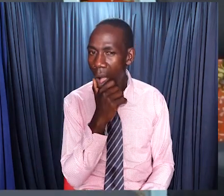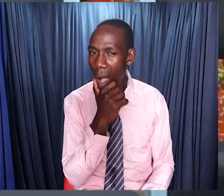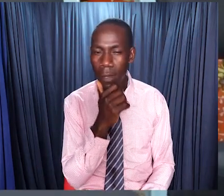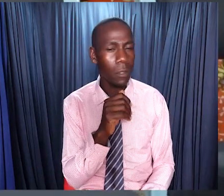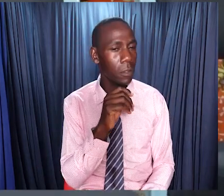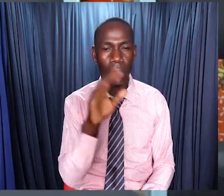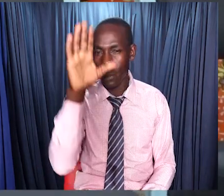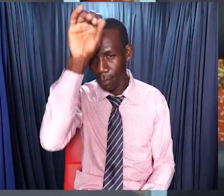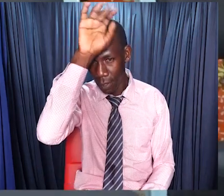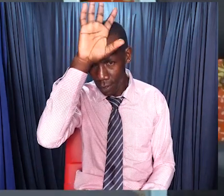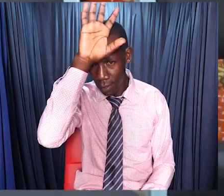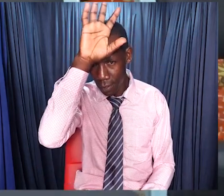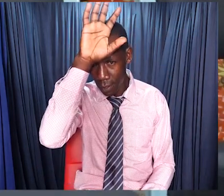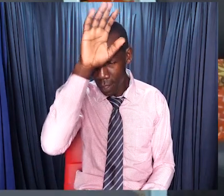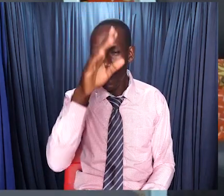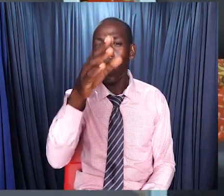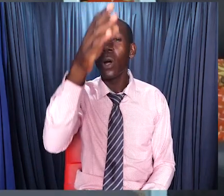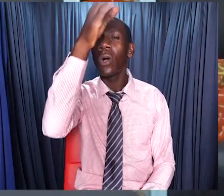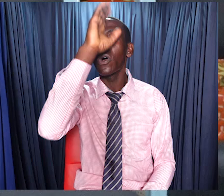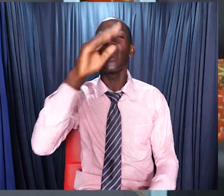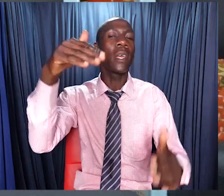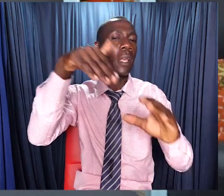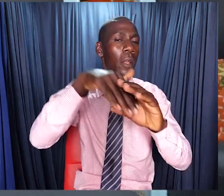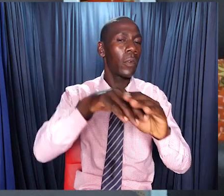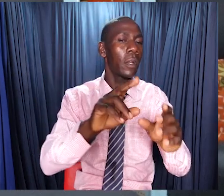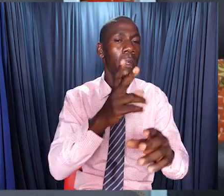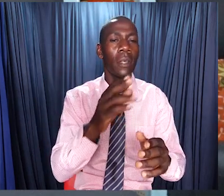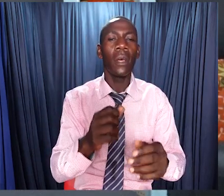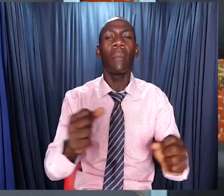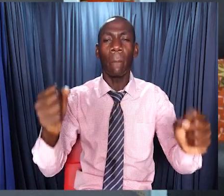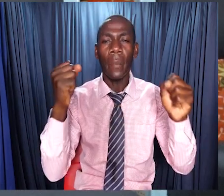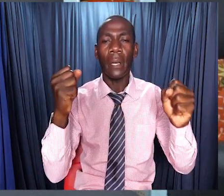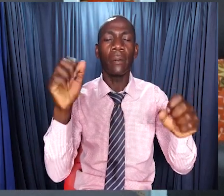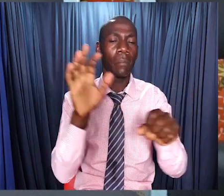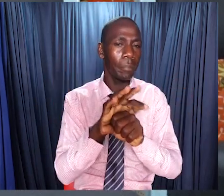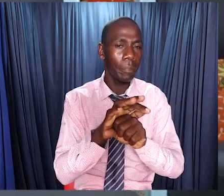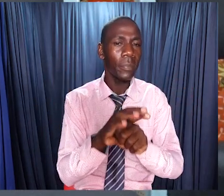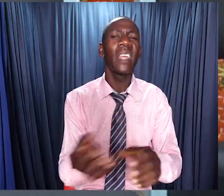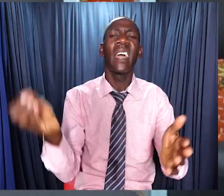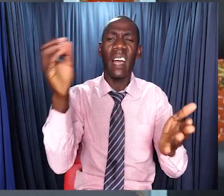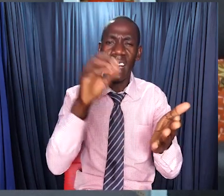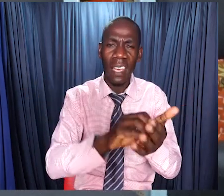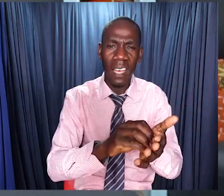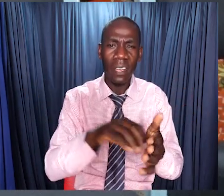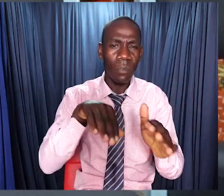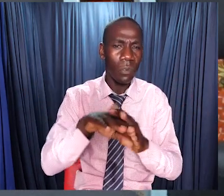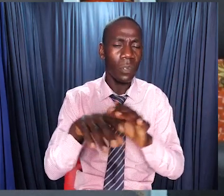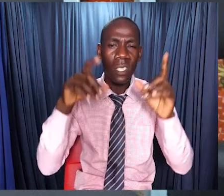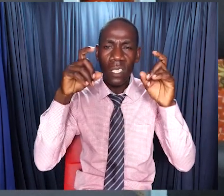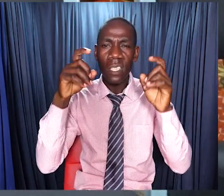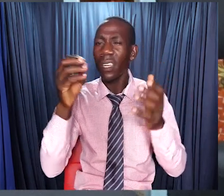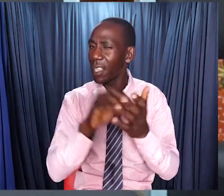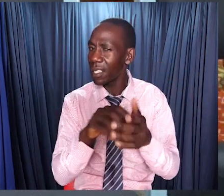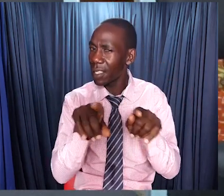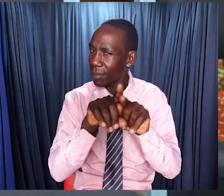he was surprised. Mungu amedhihirika kwao. God has manifested himself to them in so many times. Tena wamerudia yote. They've gone back to sin